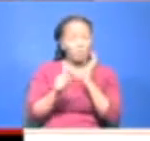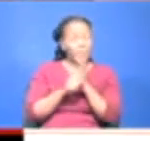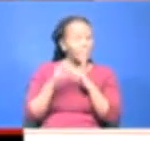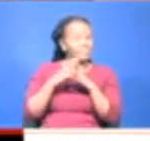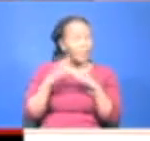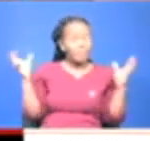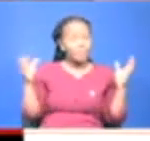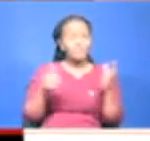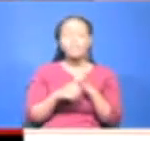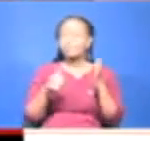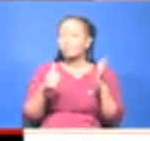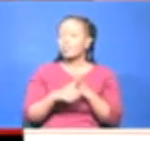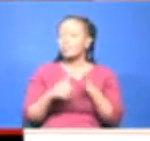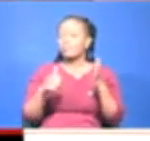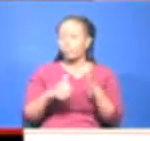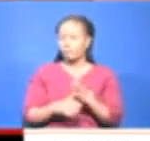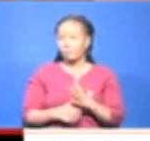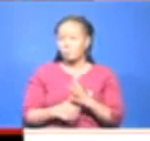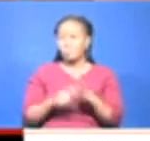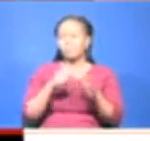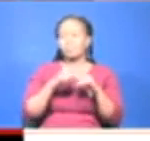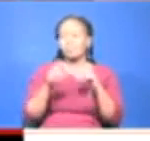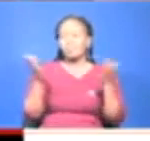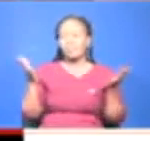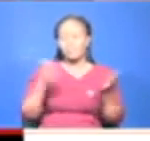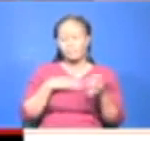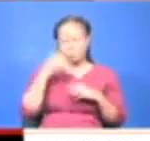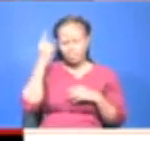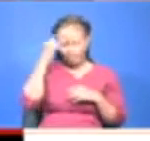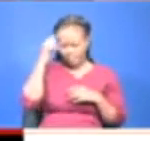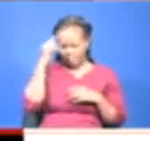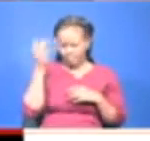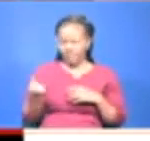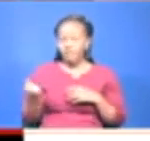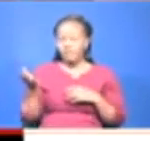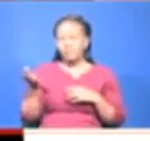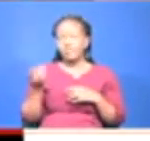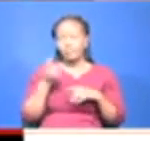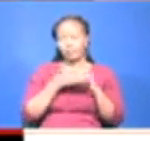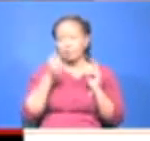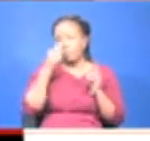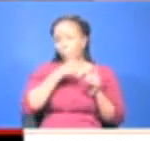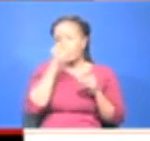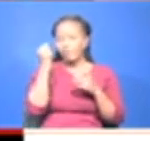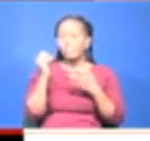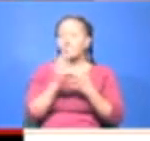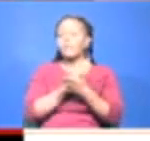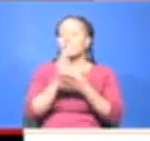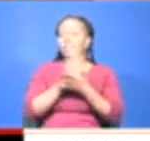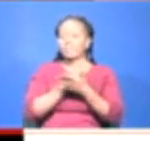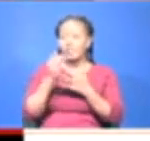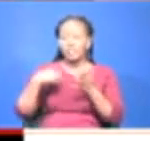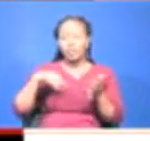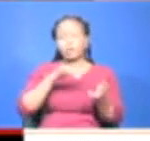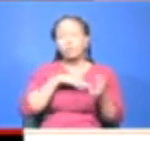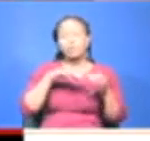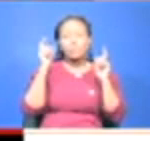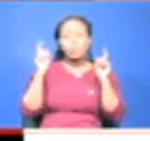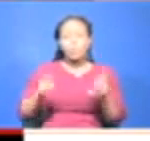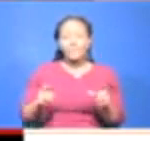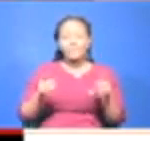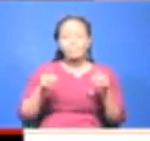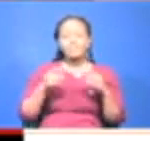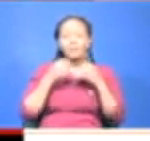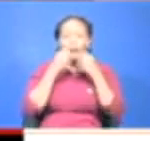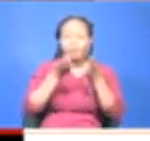nuanced. But my view on this is that I think from the private sector side, we need to be able to bring more knowledge